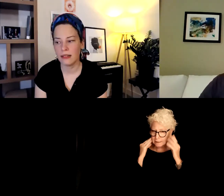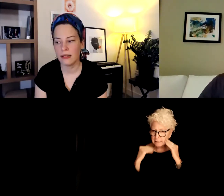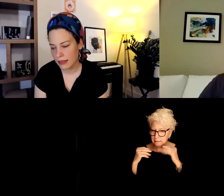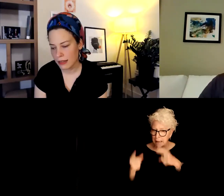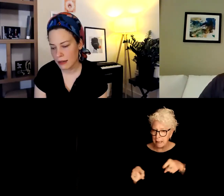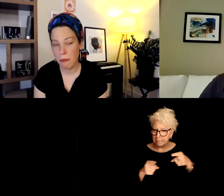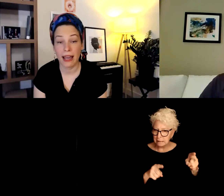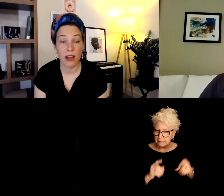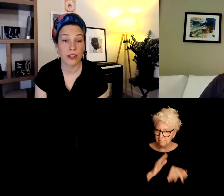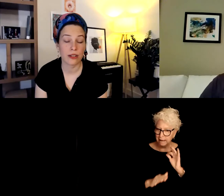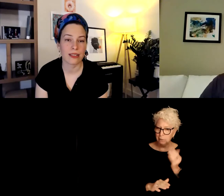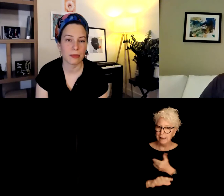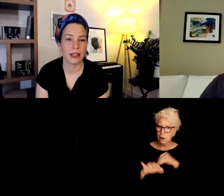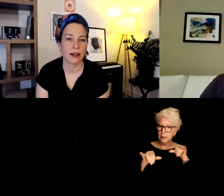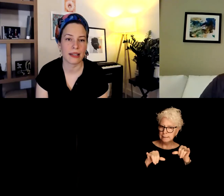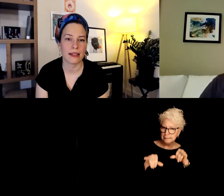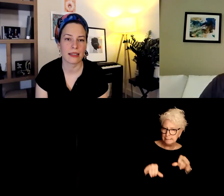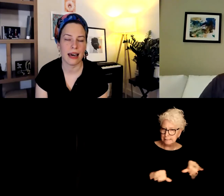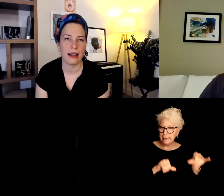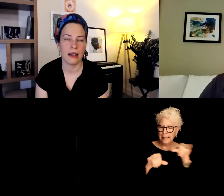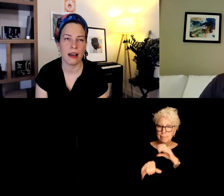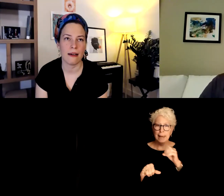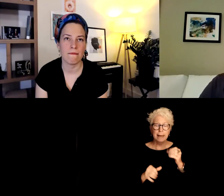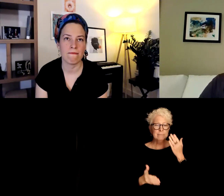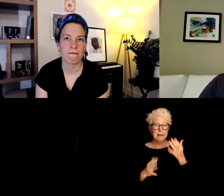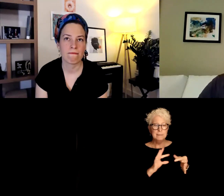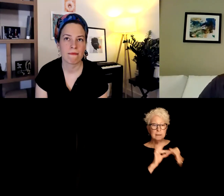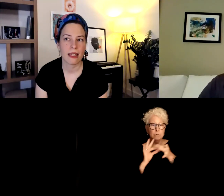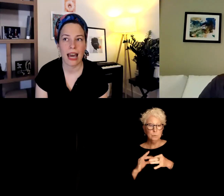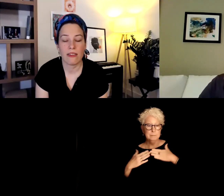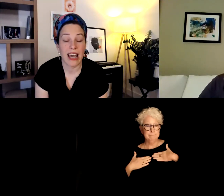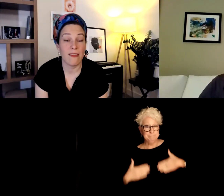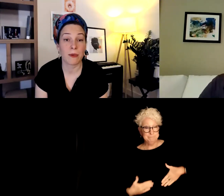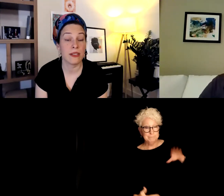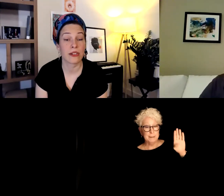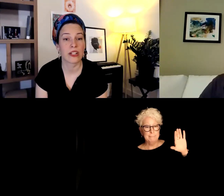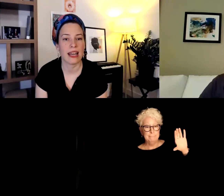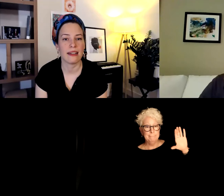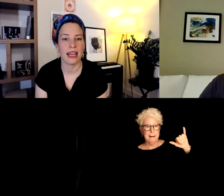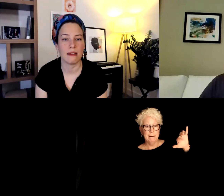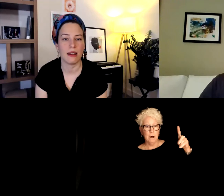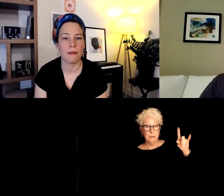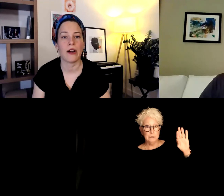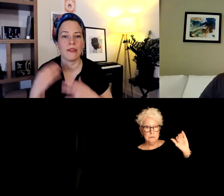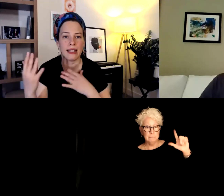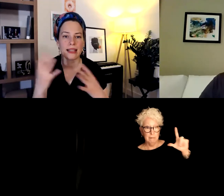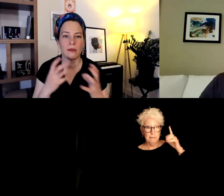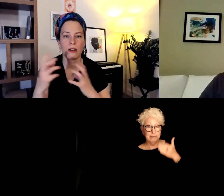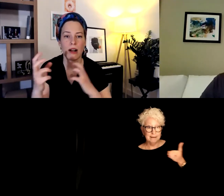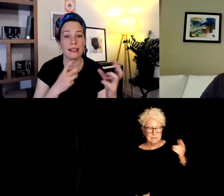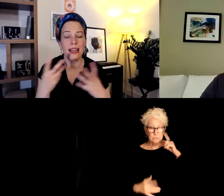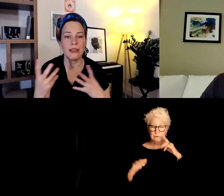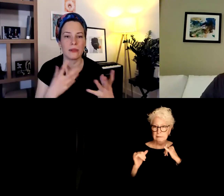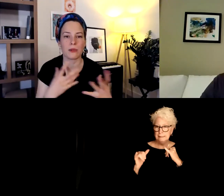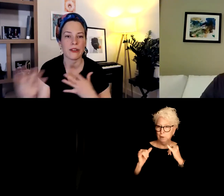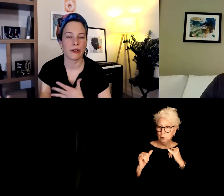underlying biological similarities that haven't been researched. And a part of it is that across